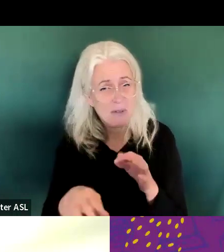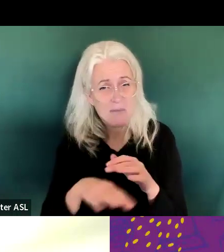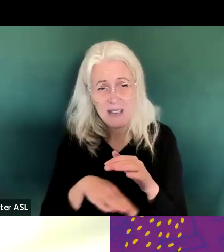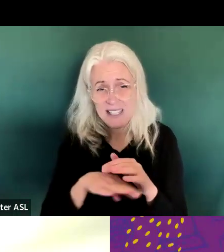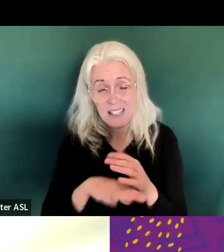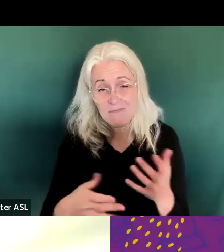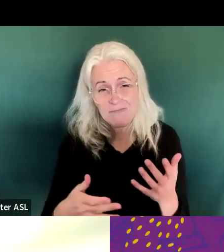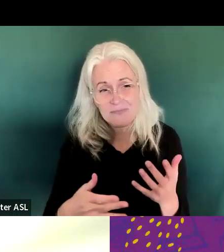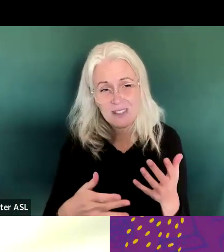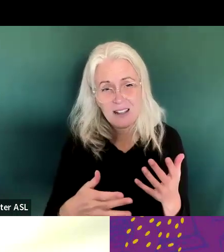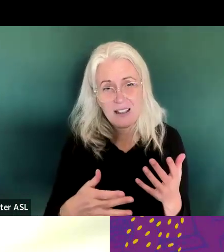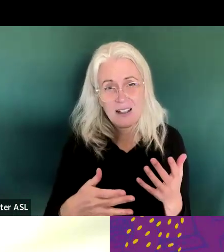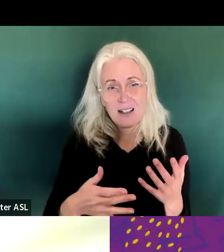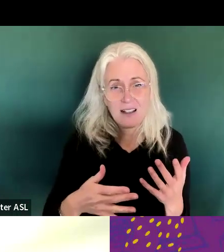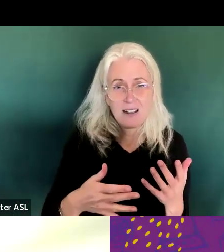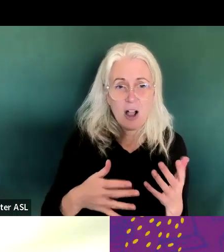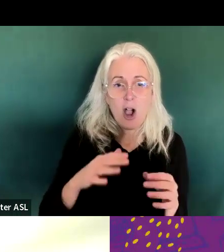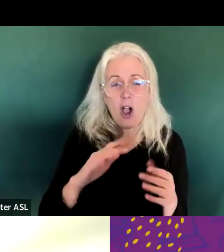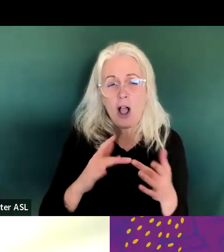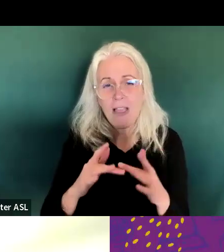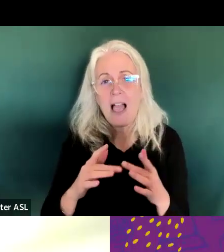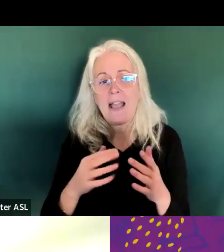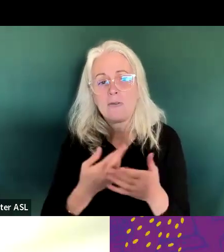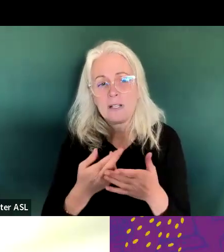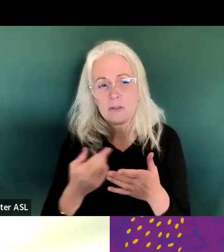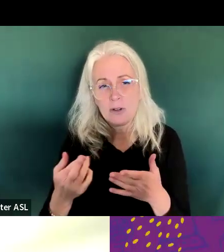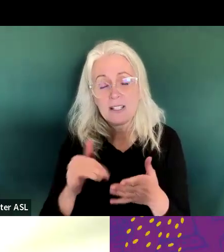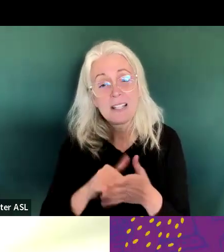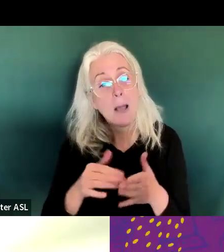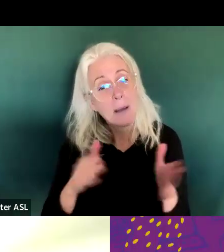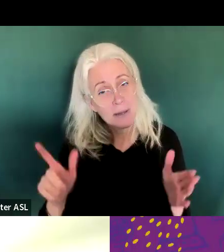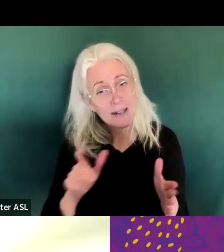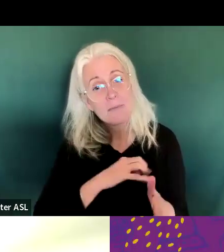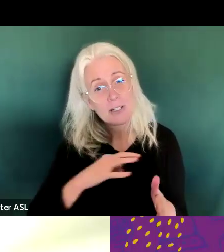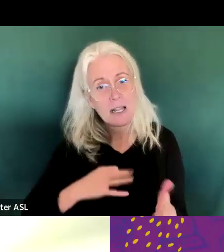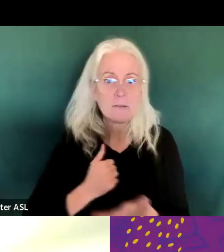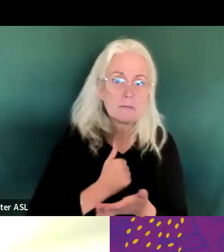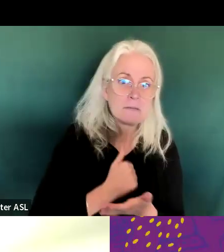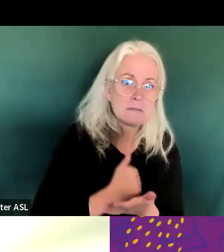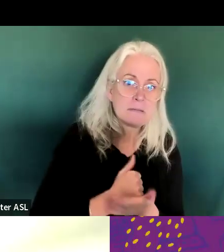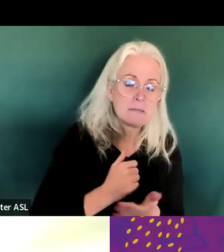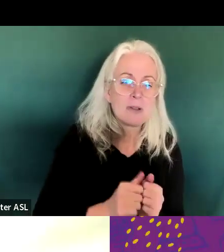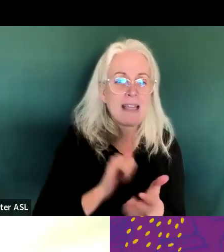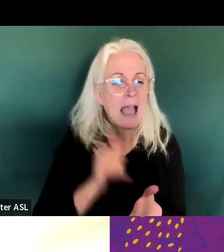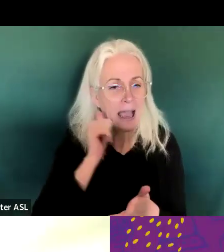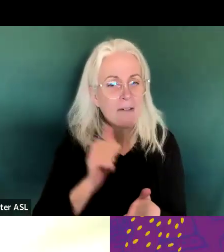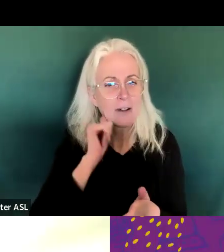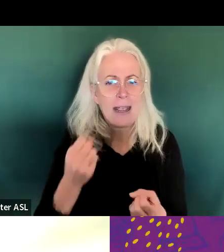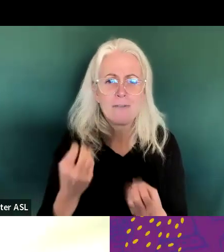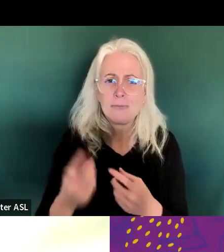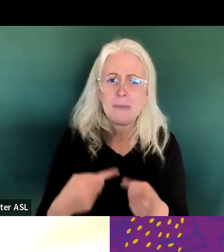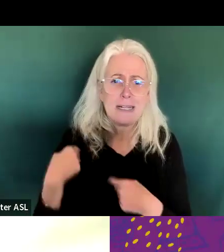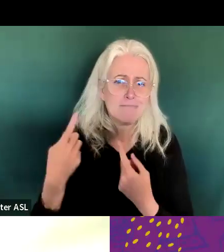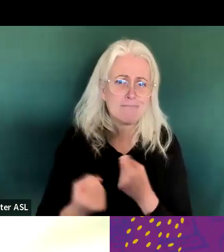basic, quotidian online resources. That public library staff are doing that work day in and day out and have been for